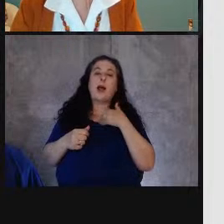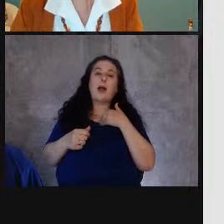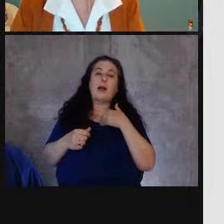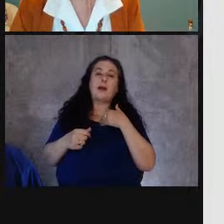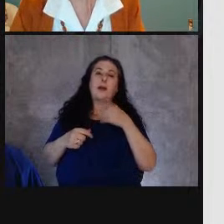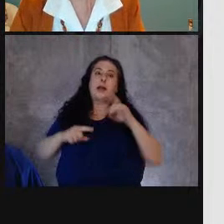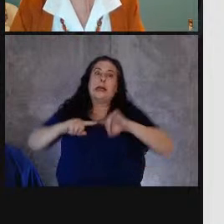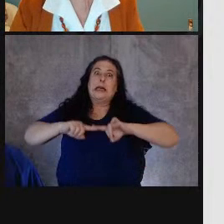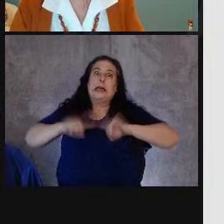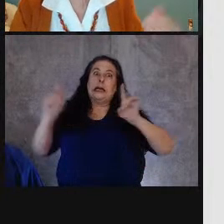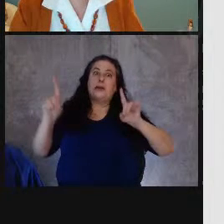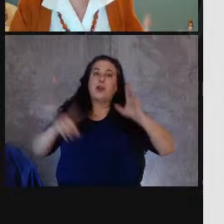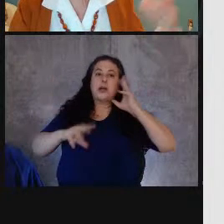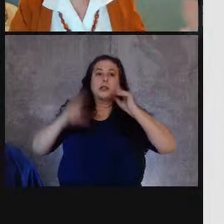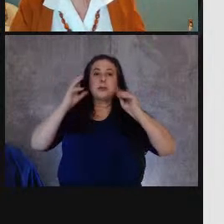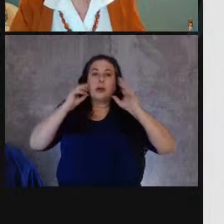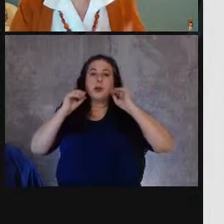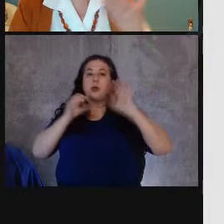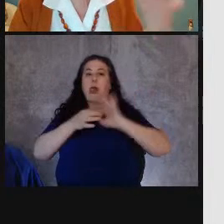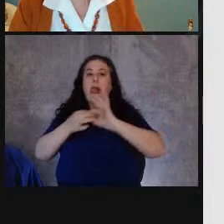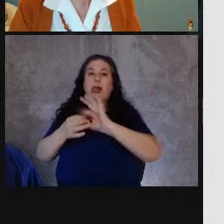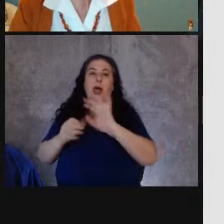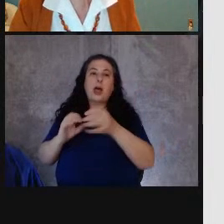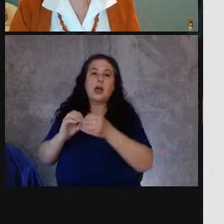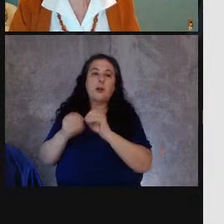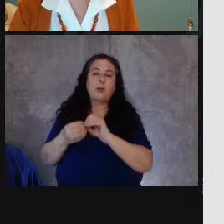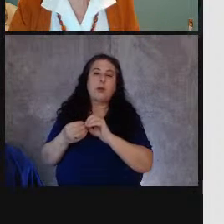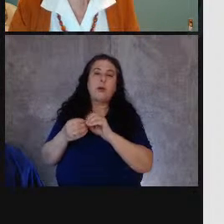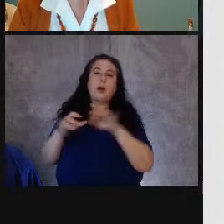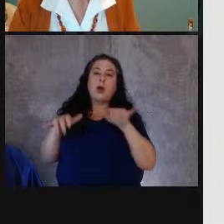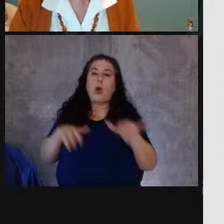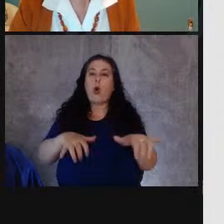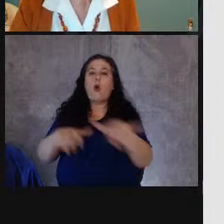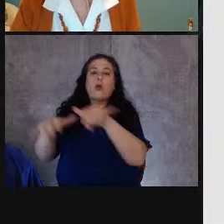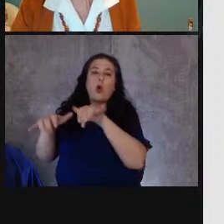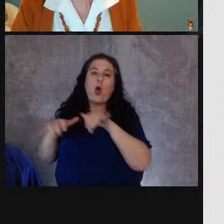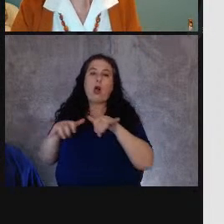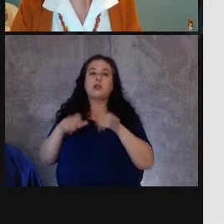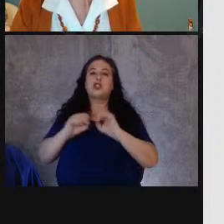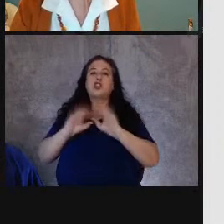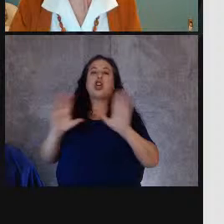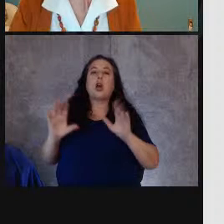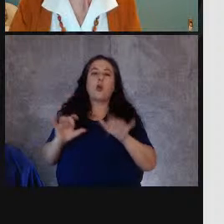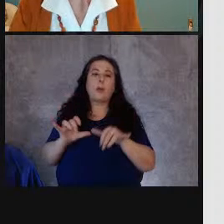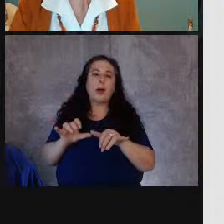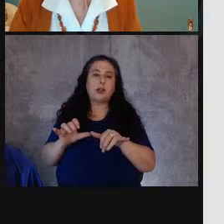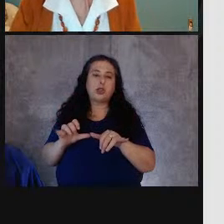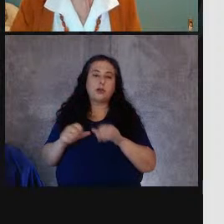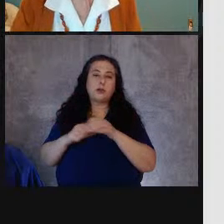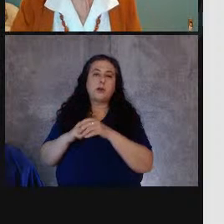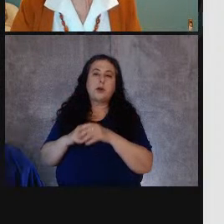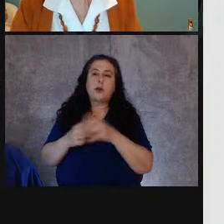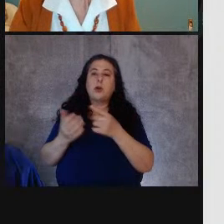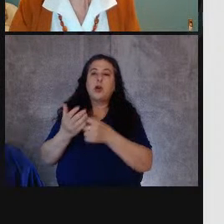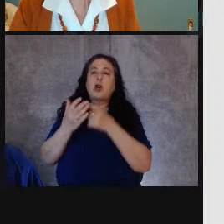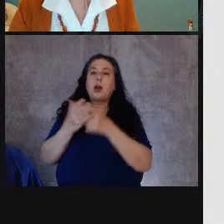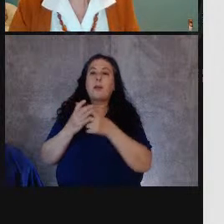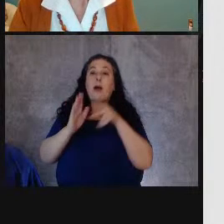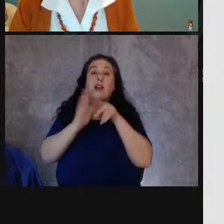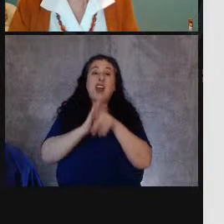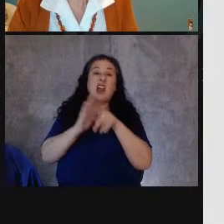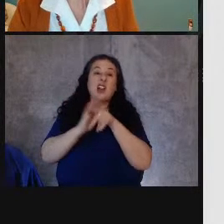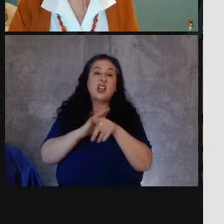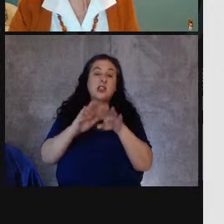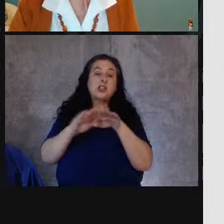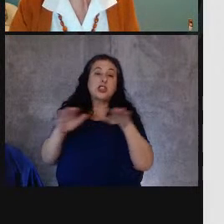really different experiences, but this is just sort of an overall measure. And when we're talking about deadly childhood